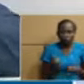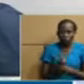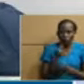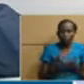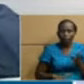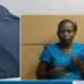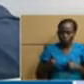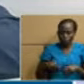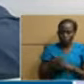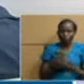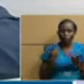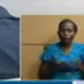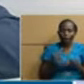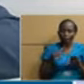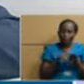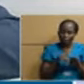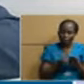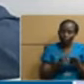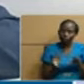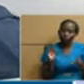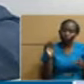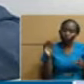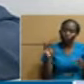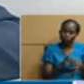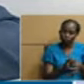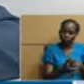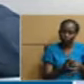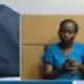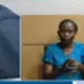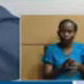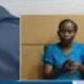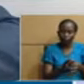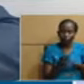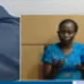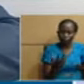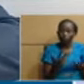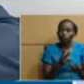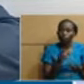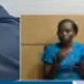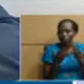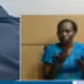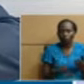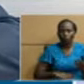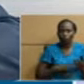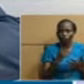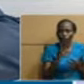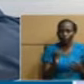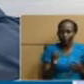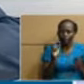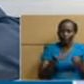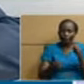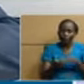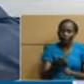ensure that a member who joined the scheme at 20 is assured of his funds 35 years to